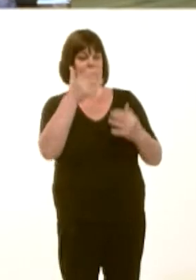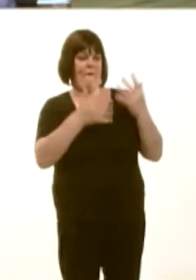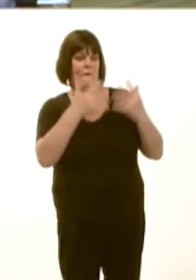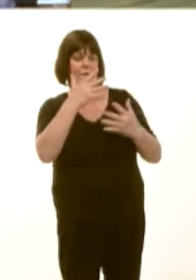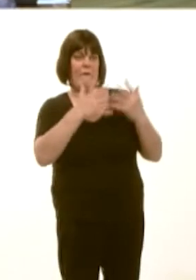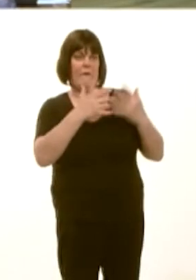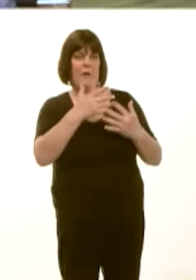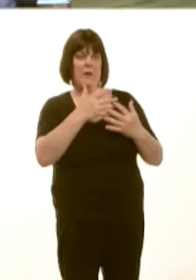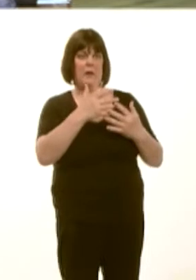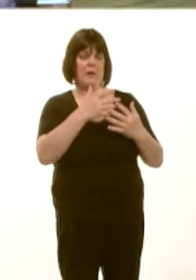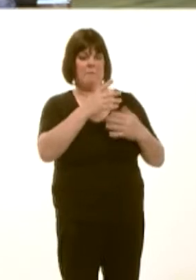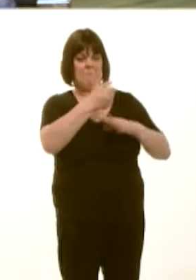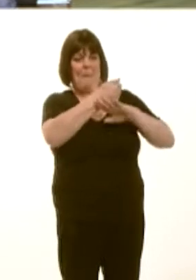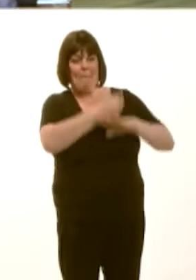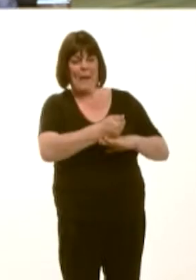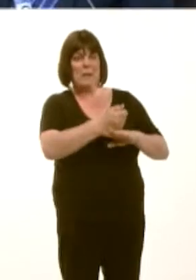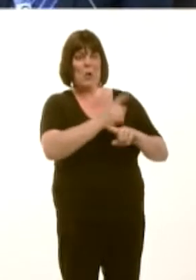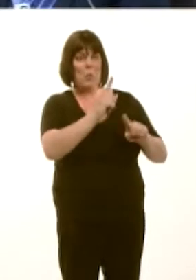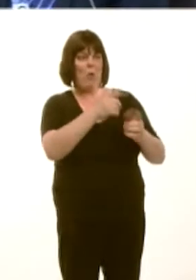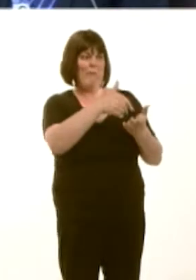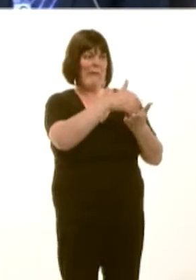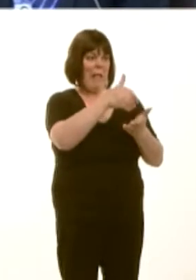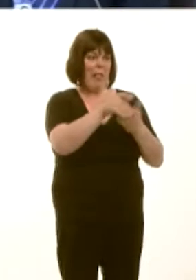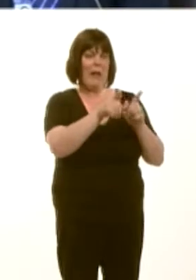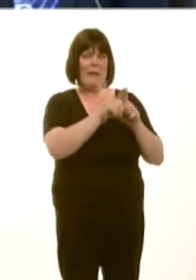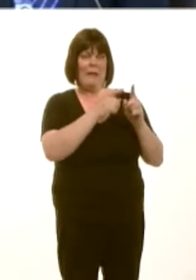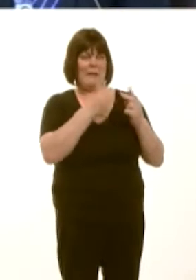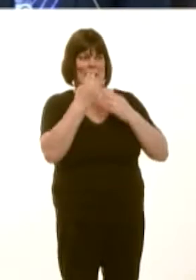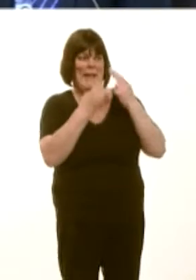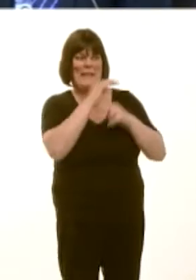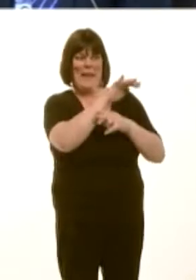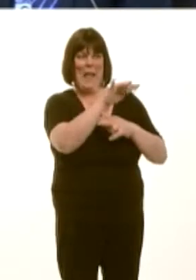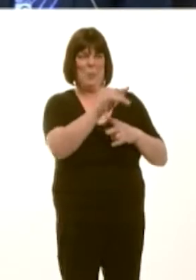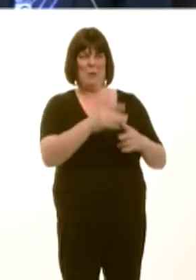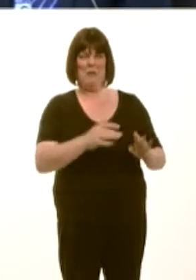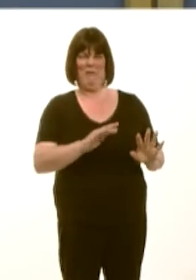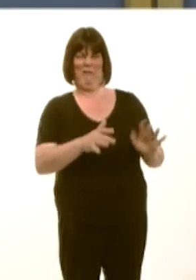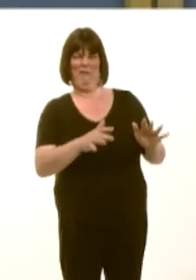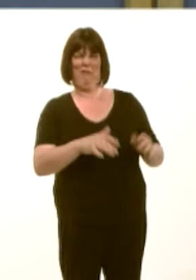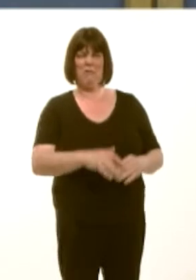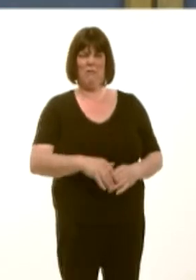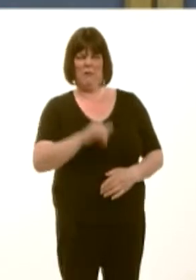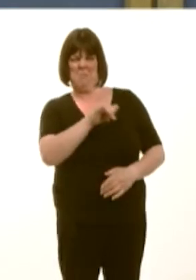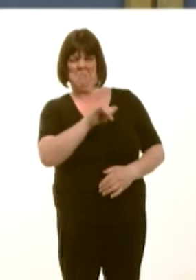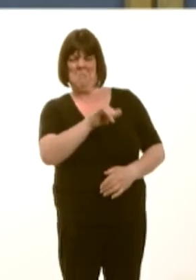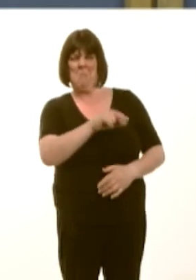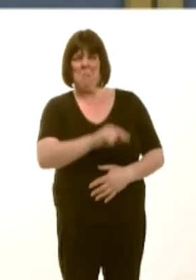that the whole basis of this is very thin indeed.